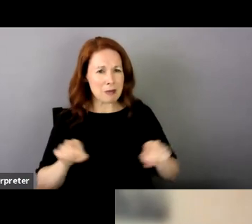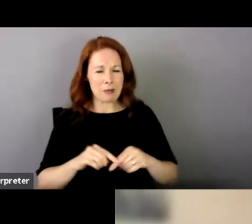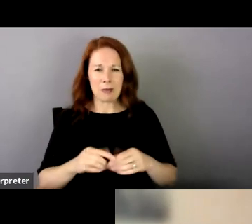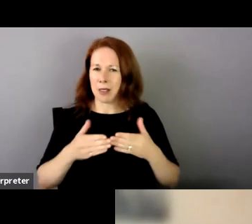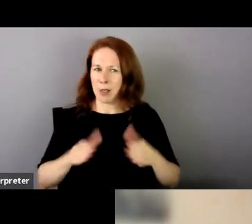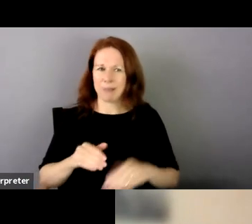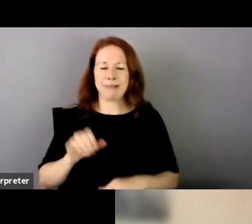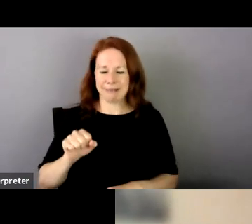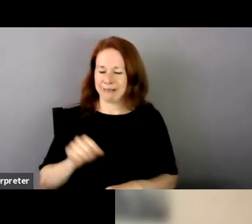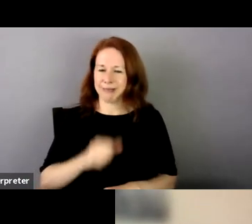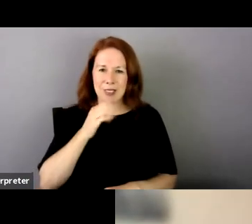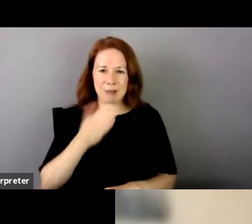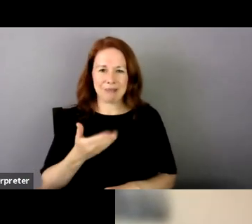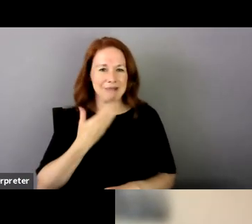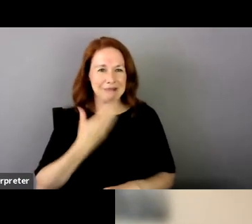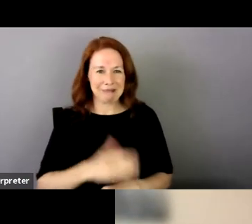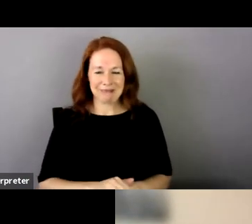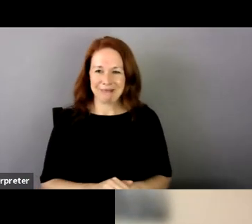screen at the moment. I thought so. Thank you.